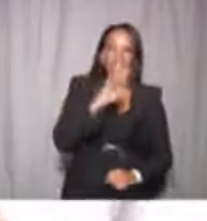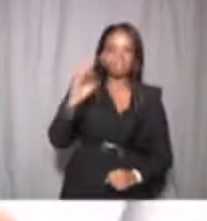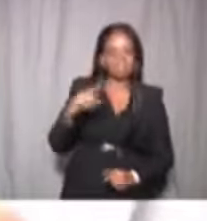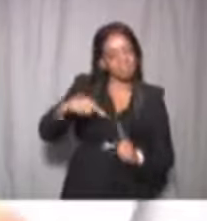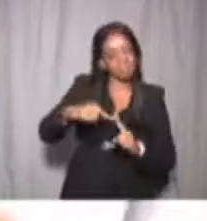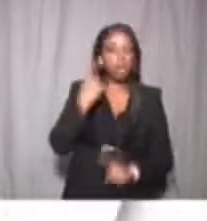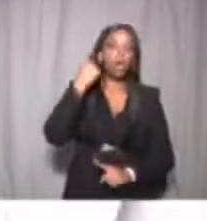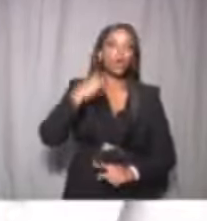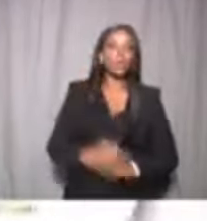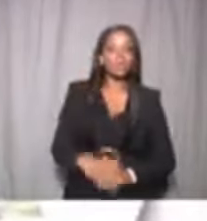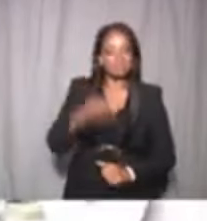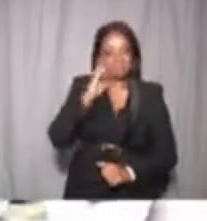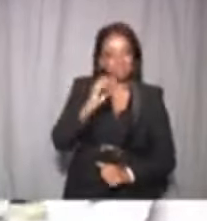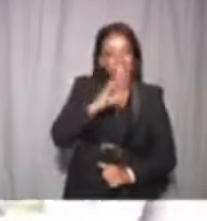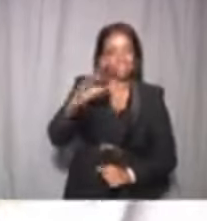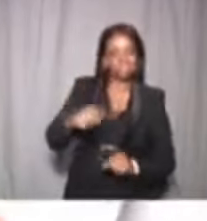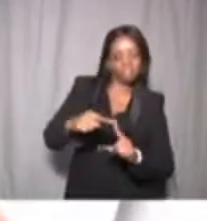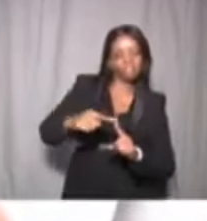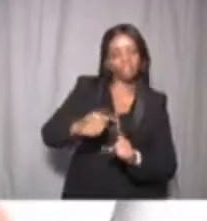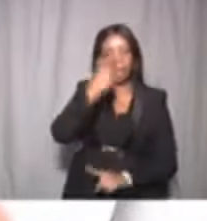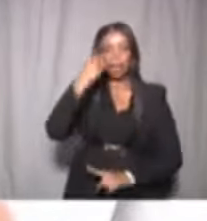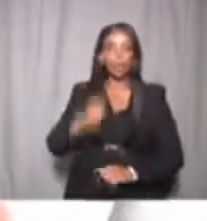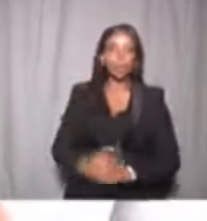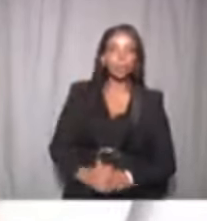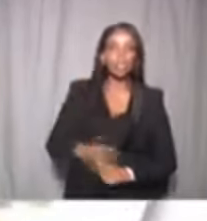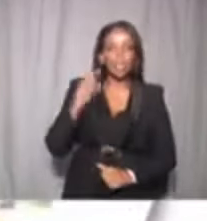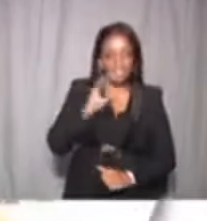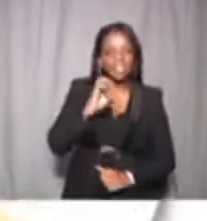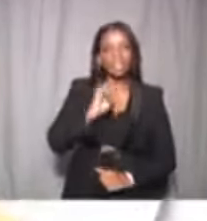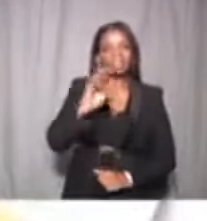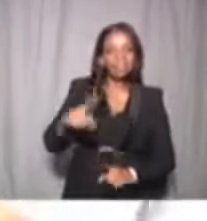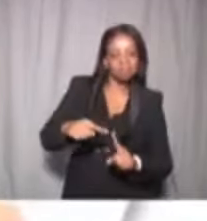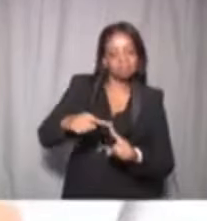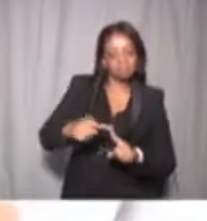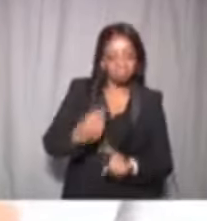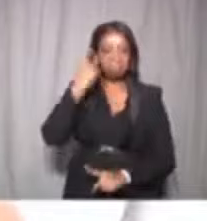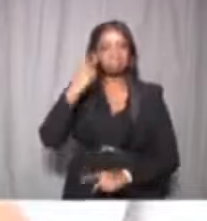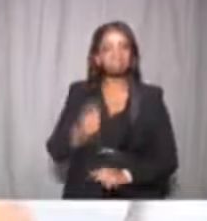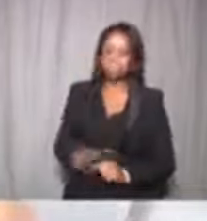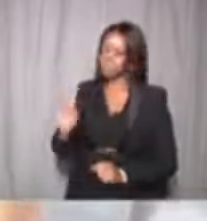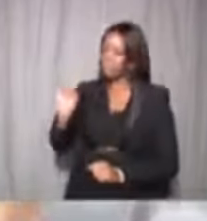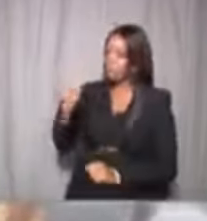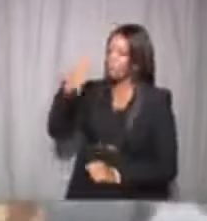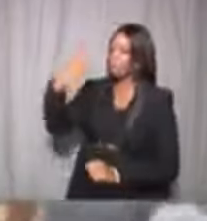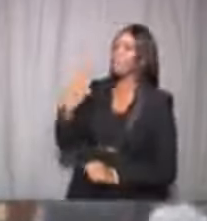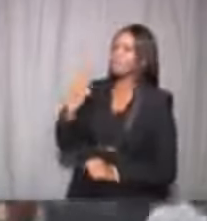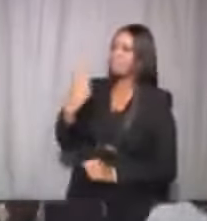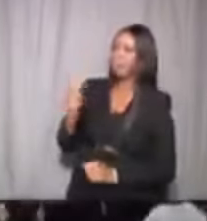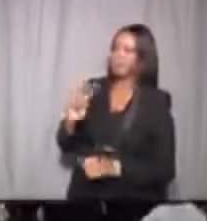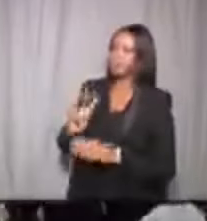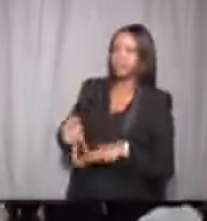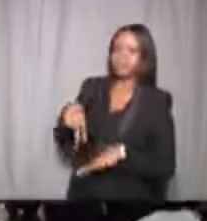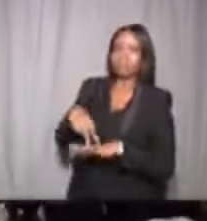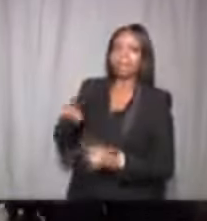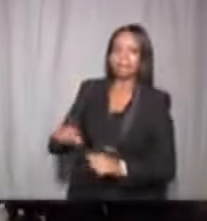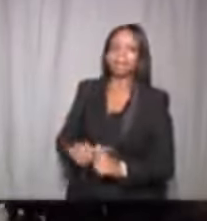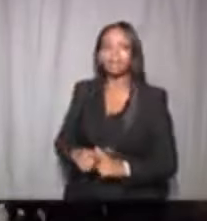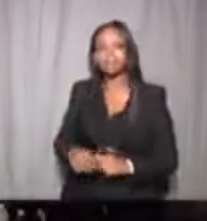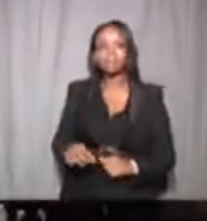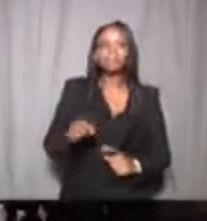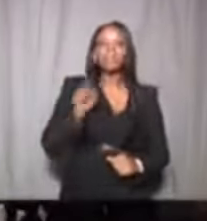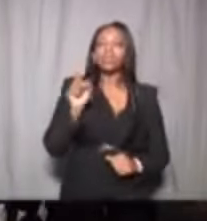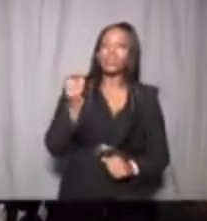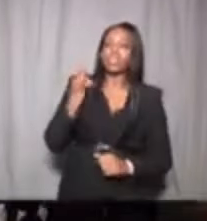go. EFF must go. EFF you have must only go. 3 months remaining. You are very desperate. You have only